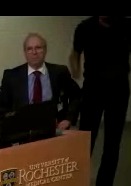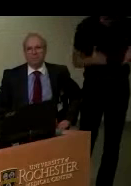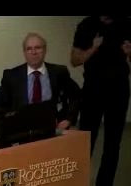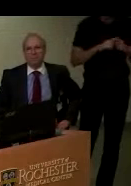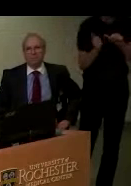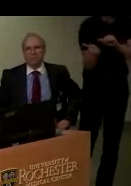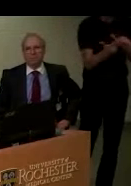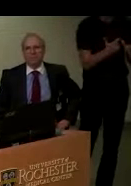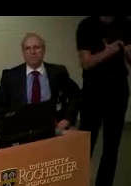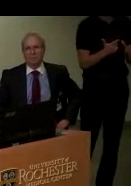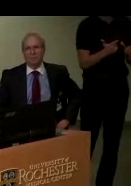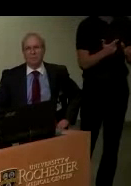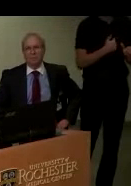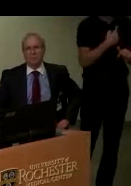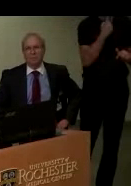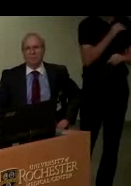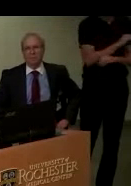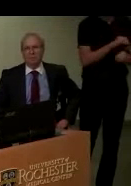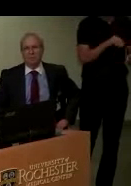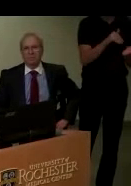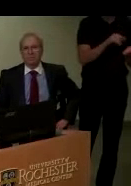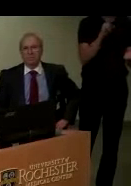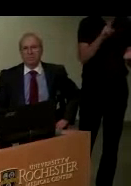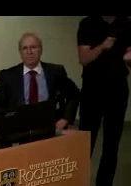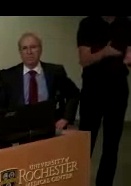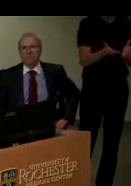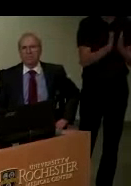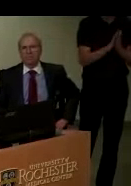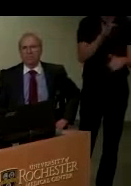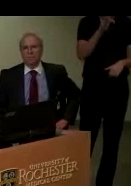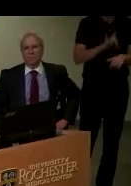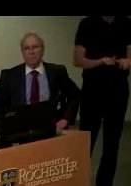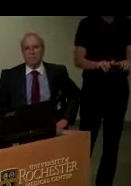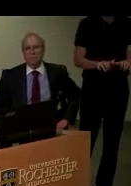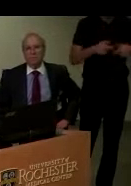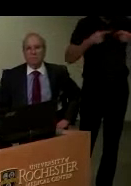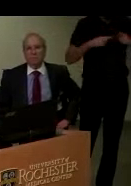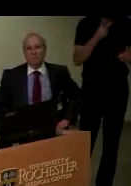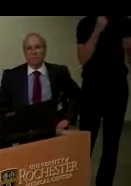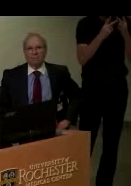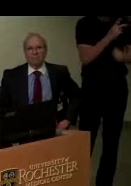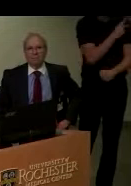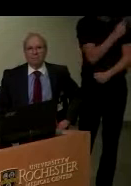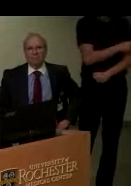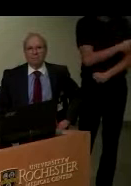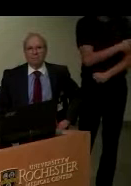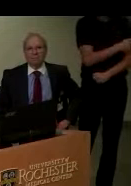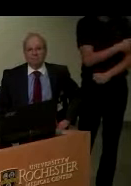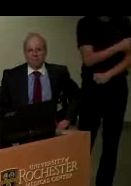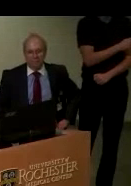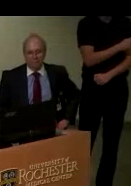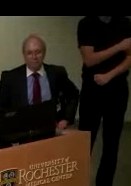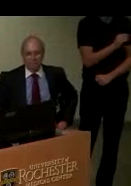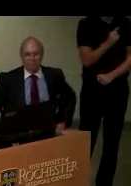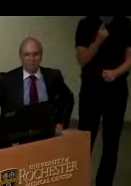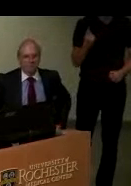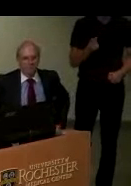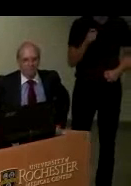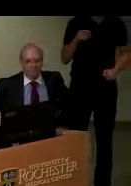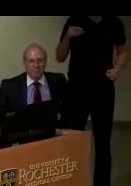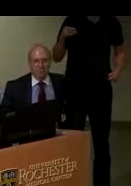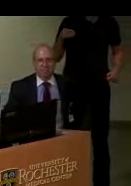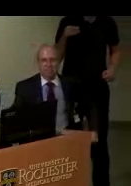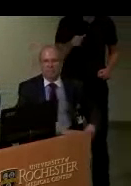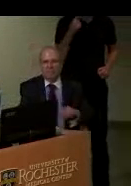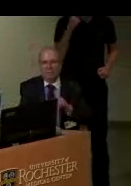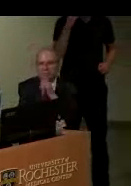I would say no doctor should ever be asked to touch a keyboard while seeing patients, and somebody should pay for